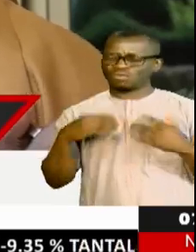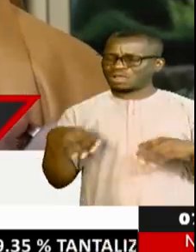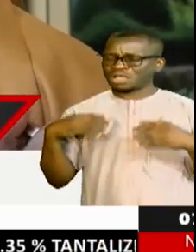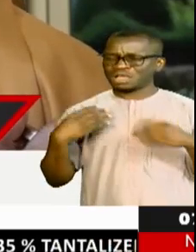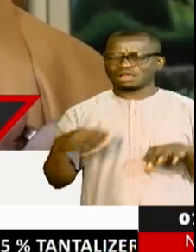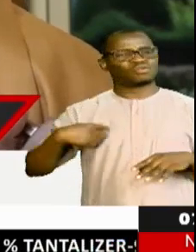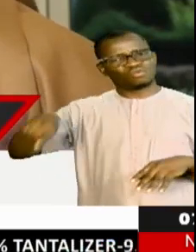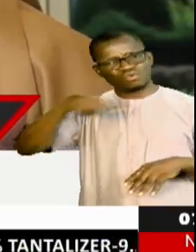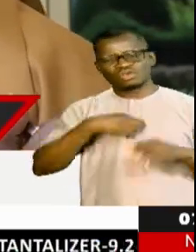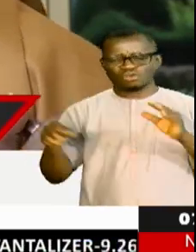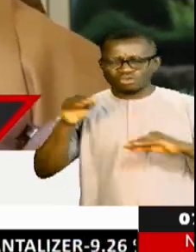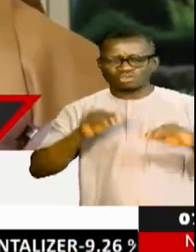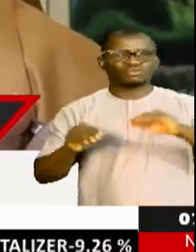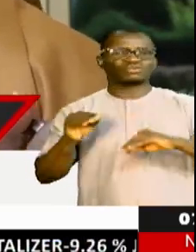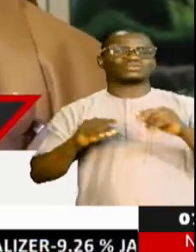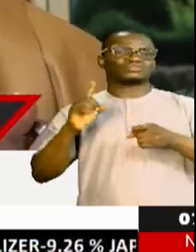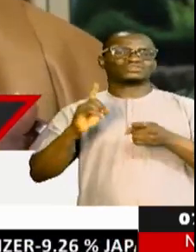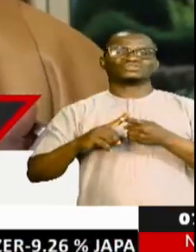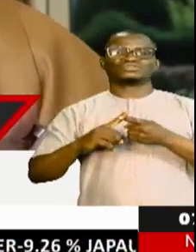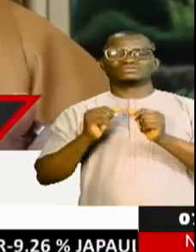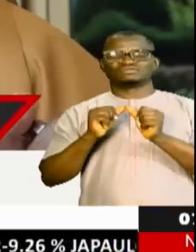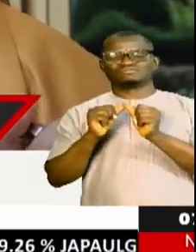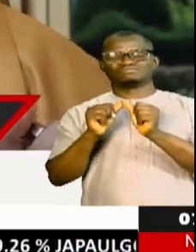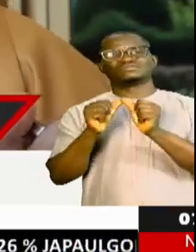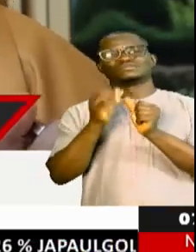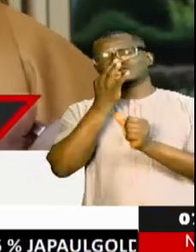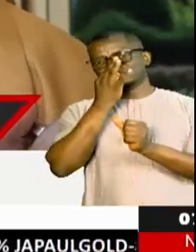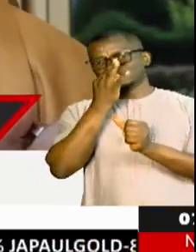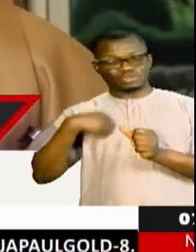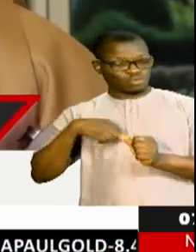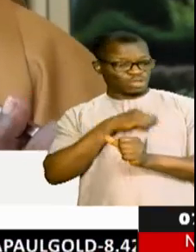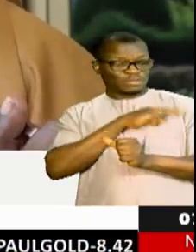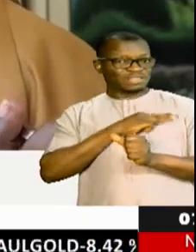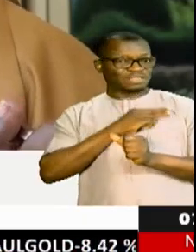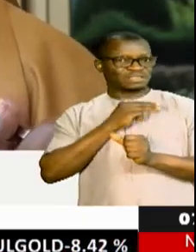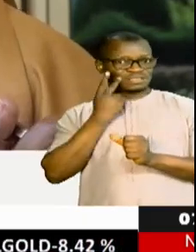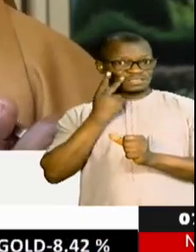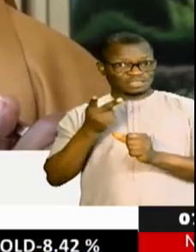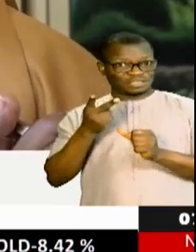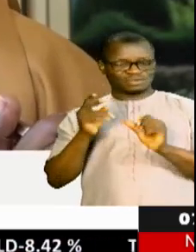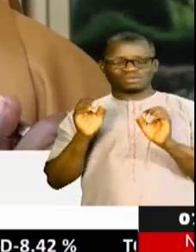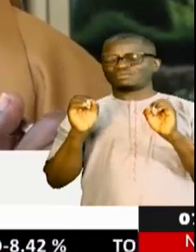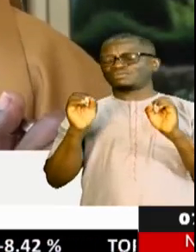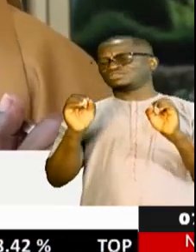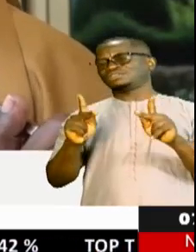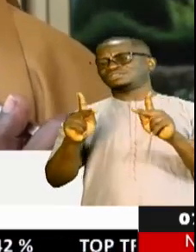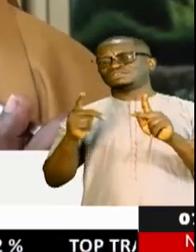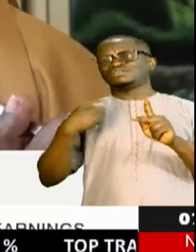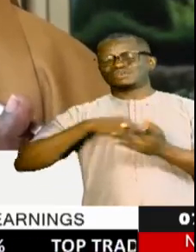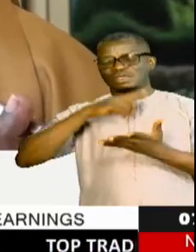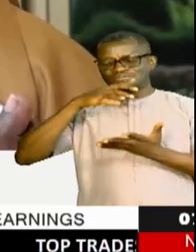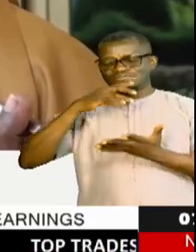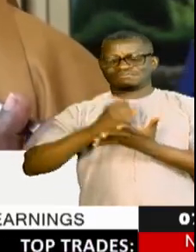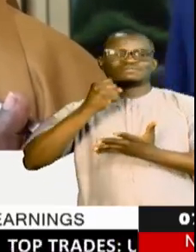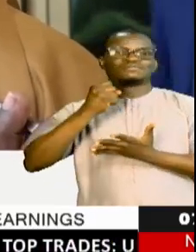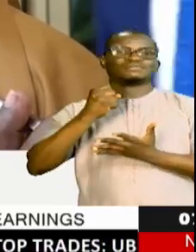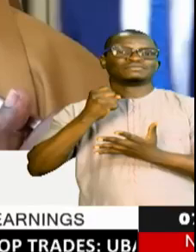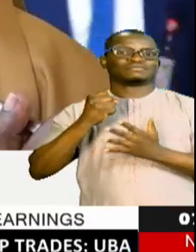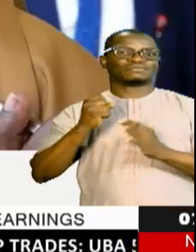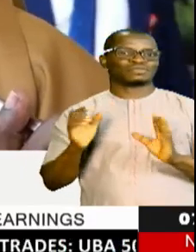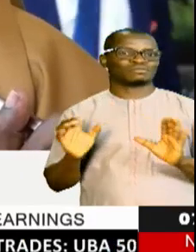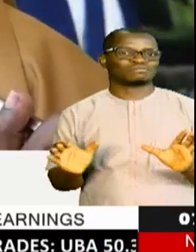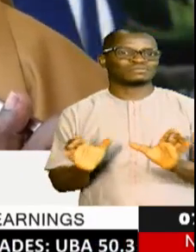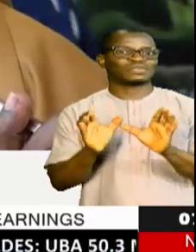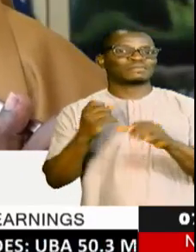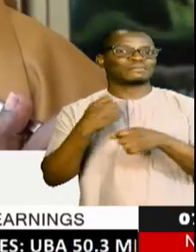security. So as a ministry, we are not just, this is not a one-off. We see this as an opportunity, And we are taking this opportunity hands-on. We are